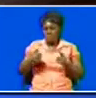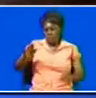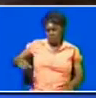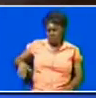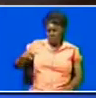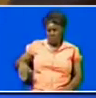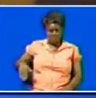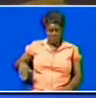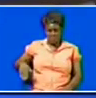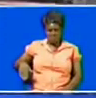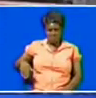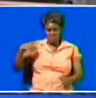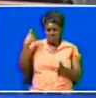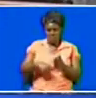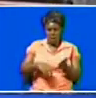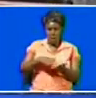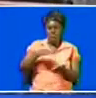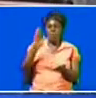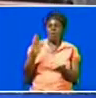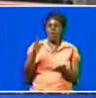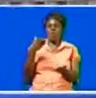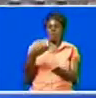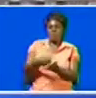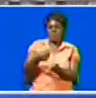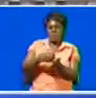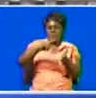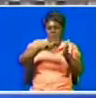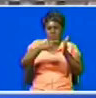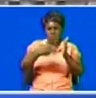delays might cost the taxpayer more funds in financing the